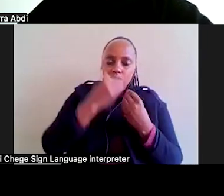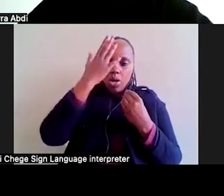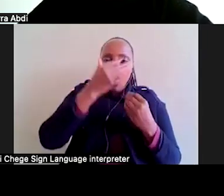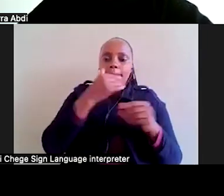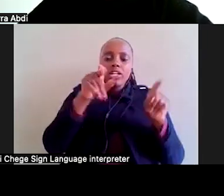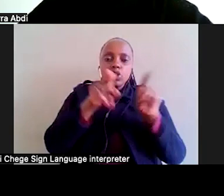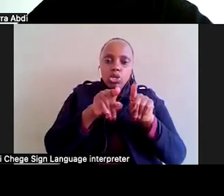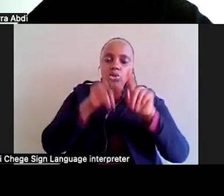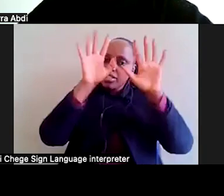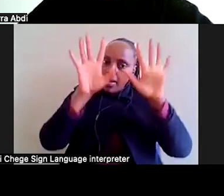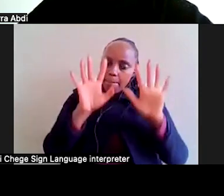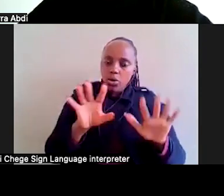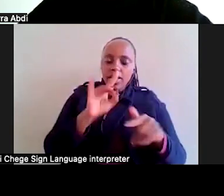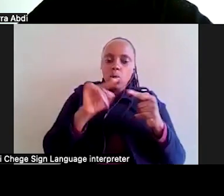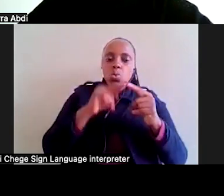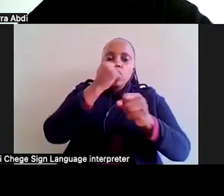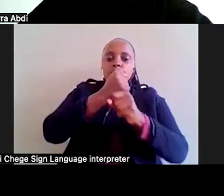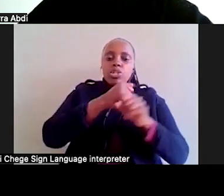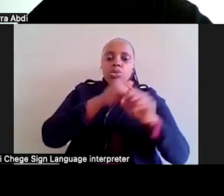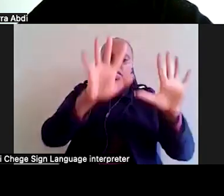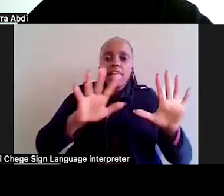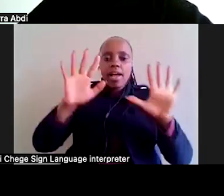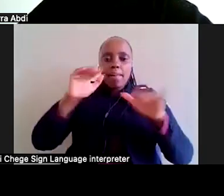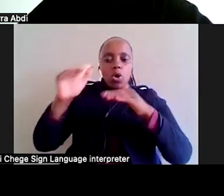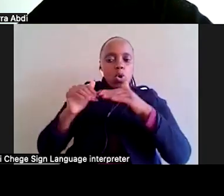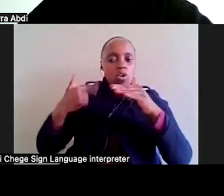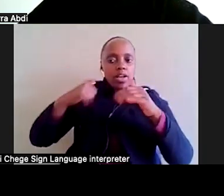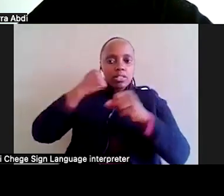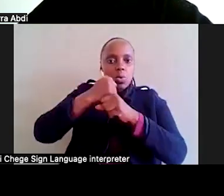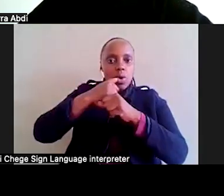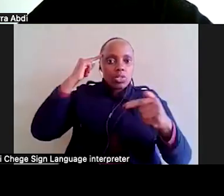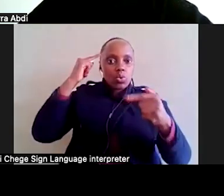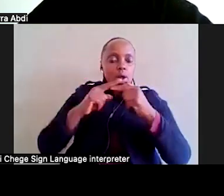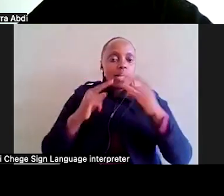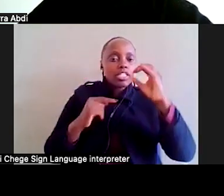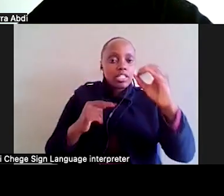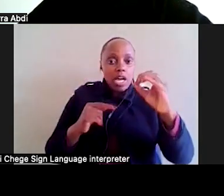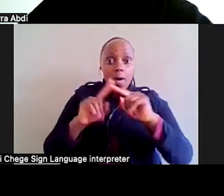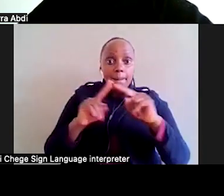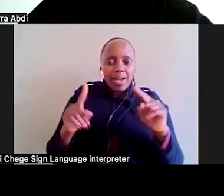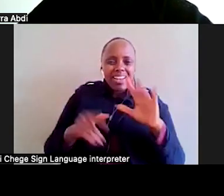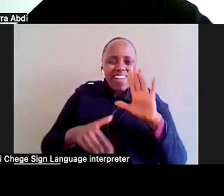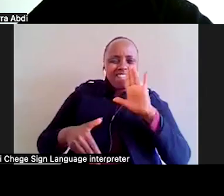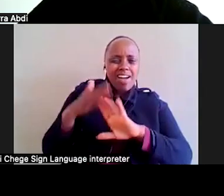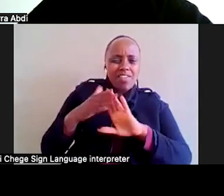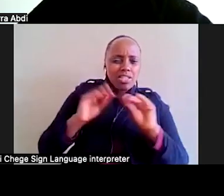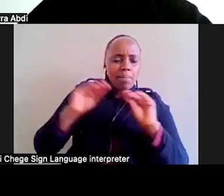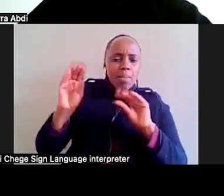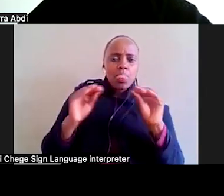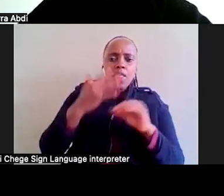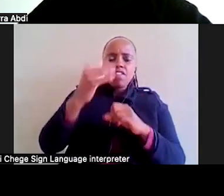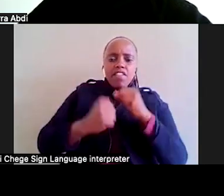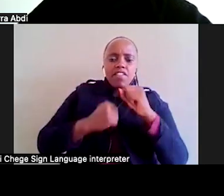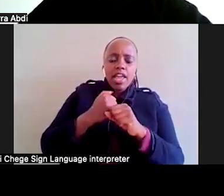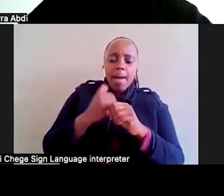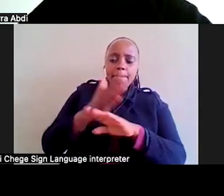also critical in the campaign. So all of us in Kenya are working towards zero, but we are not moving as fast as we want to now, 5 years to